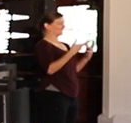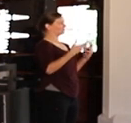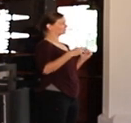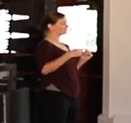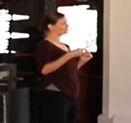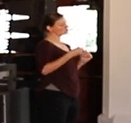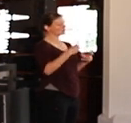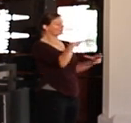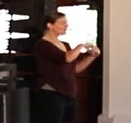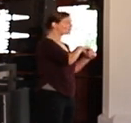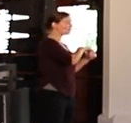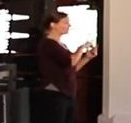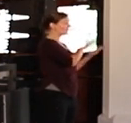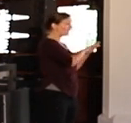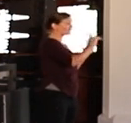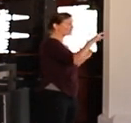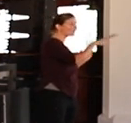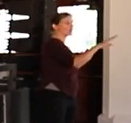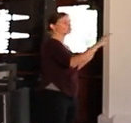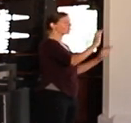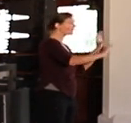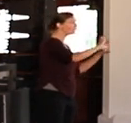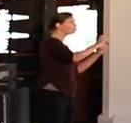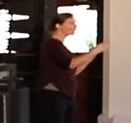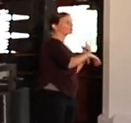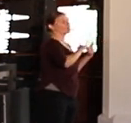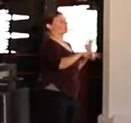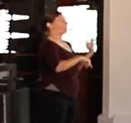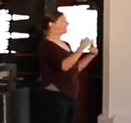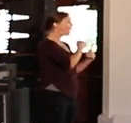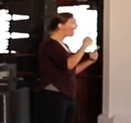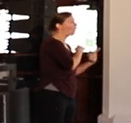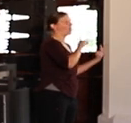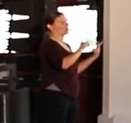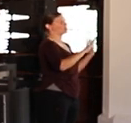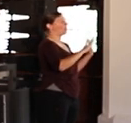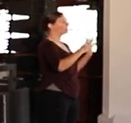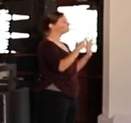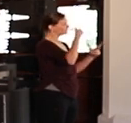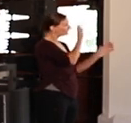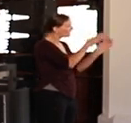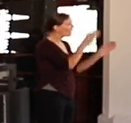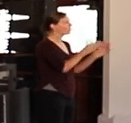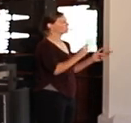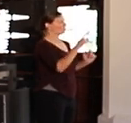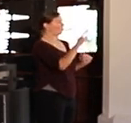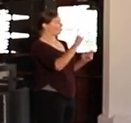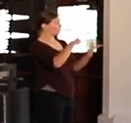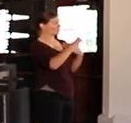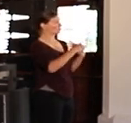in your academic clubs. We have chemistry club, math club, psychology clubs. Then we have the programming